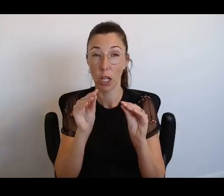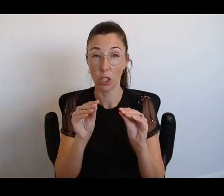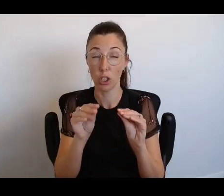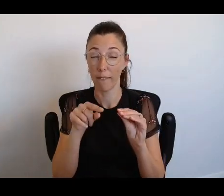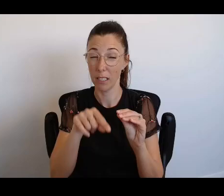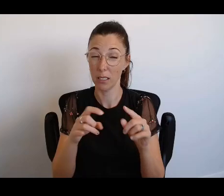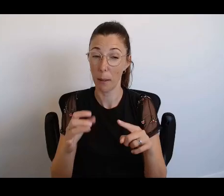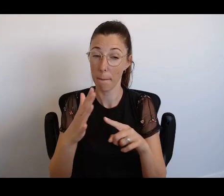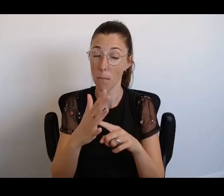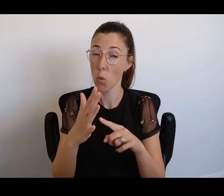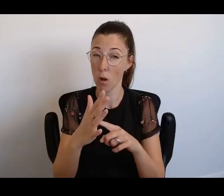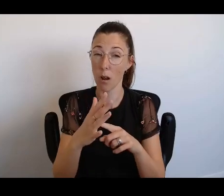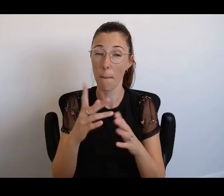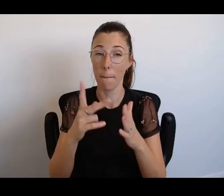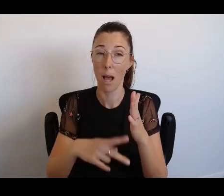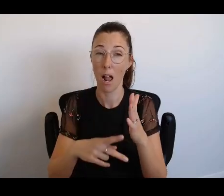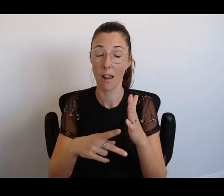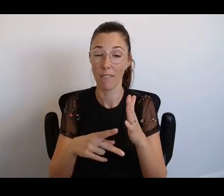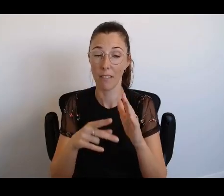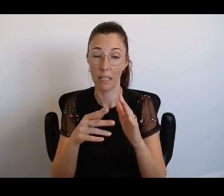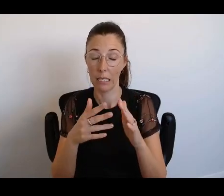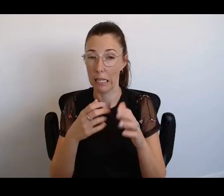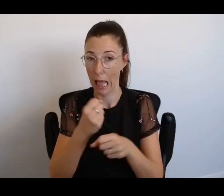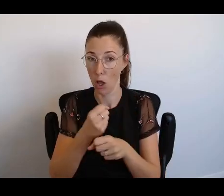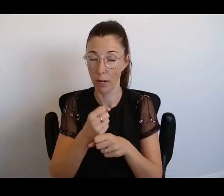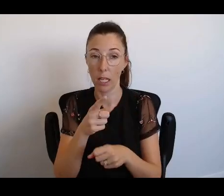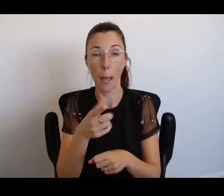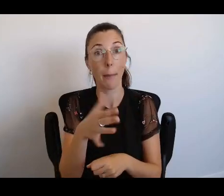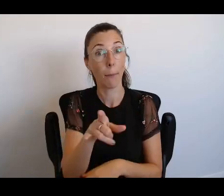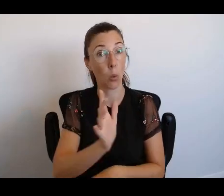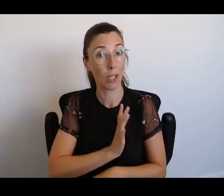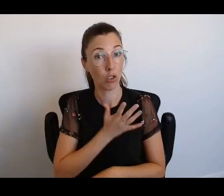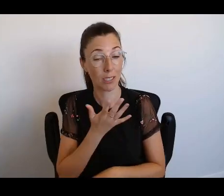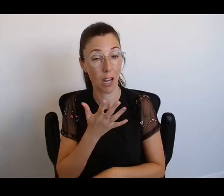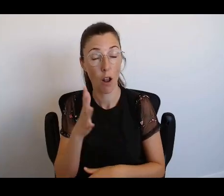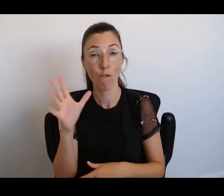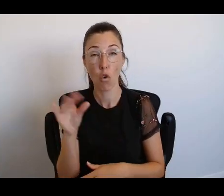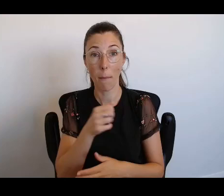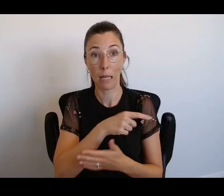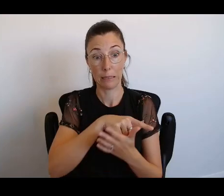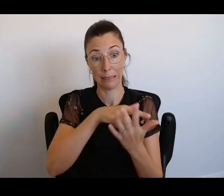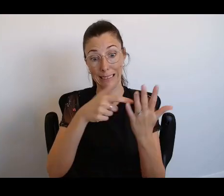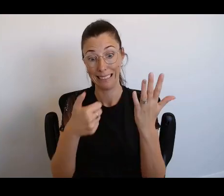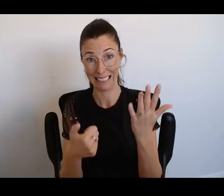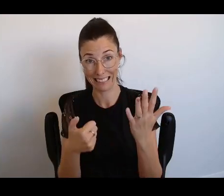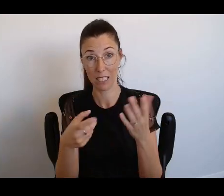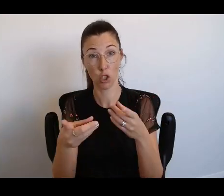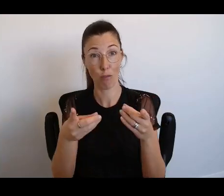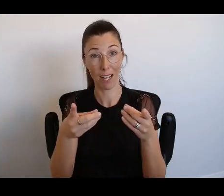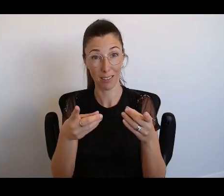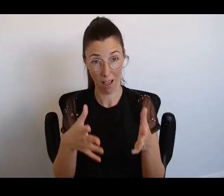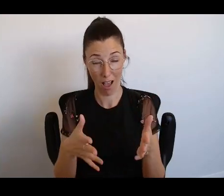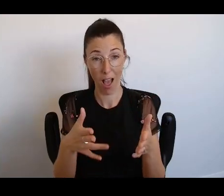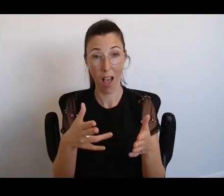Gallery. Curiously, you might be interested that out of the 6 directors that the National Gallery has had since it